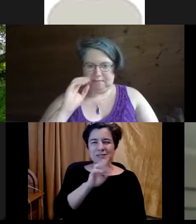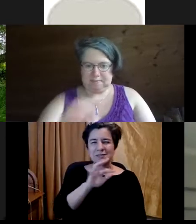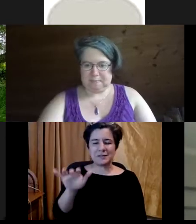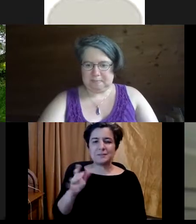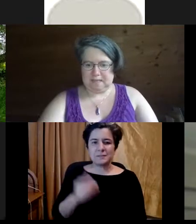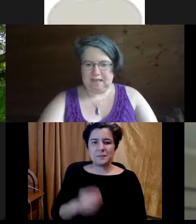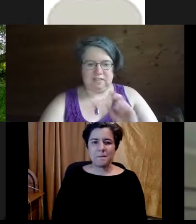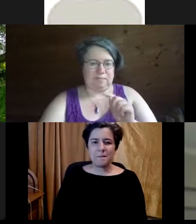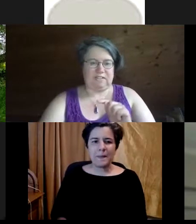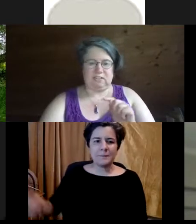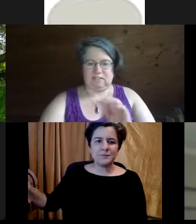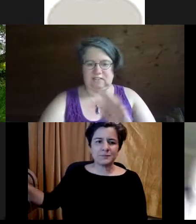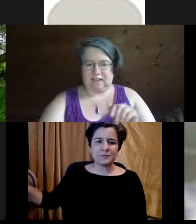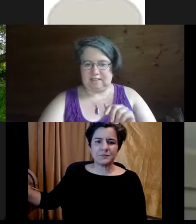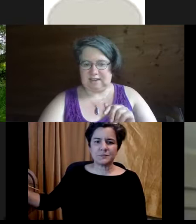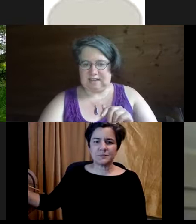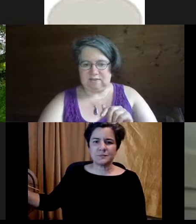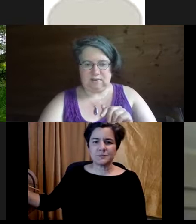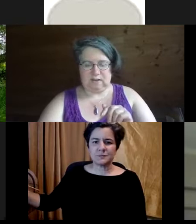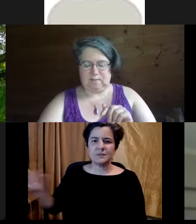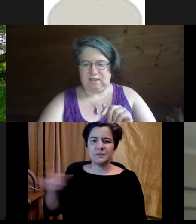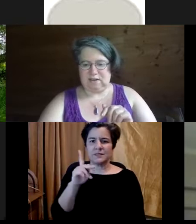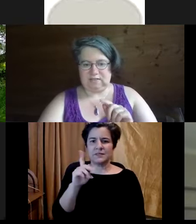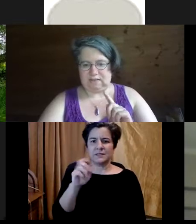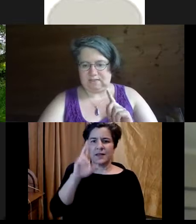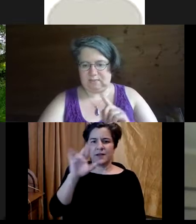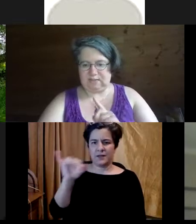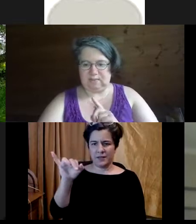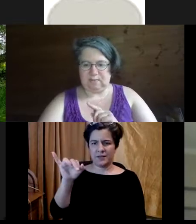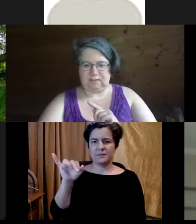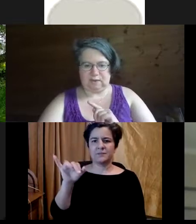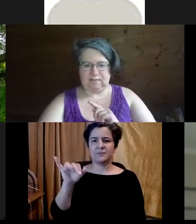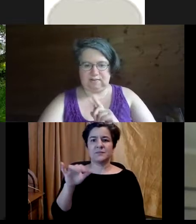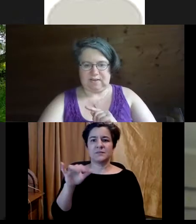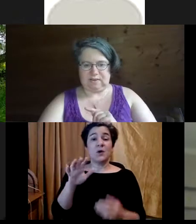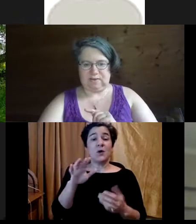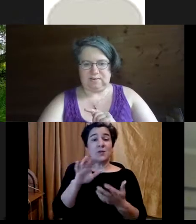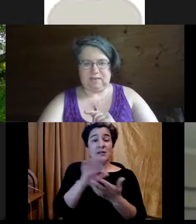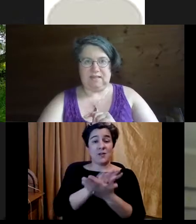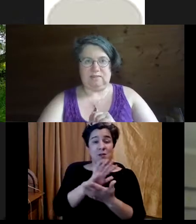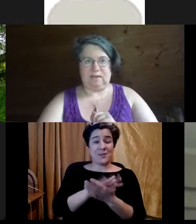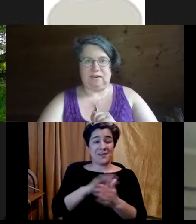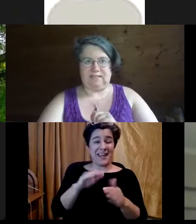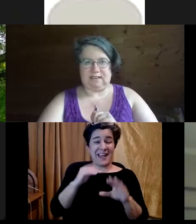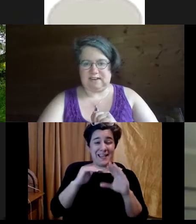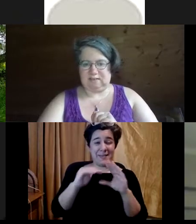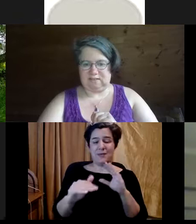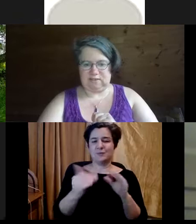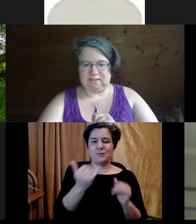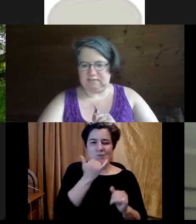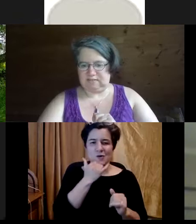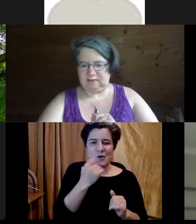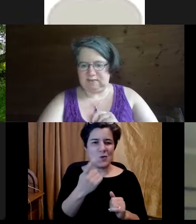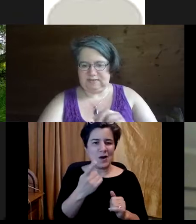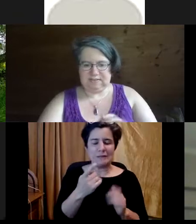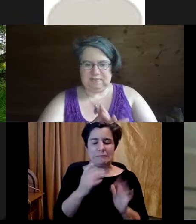All right. And just practitioners, the doc that I gave you with the notes evidently wasn't the right one. So I will go get you the right one and send it out